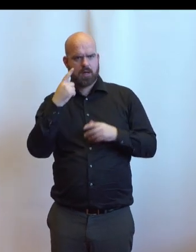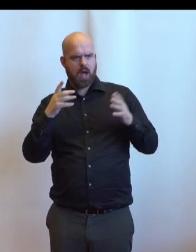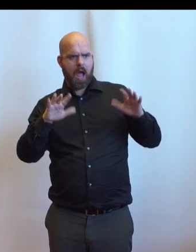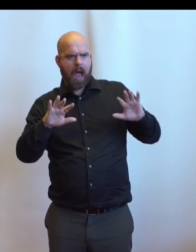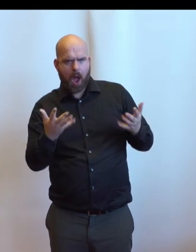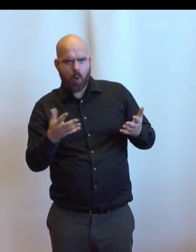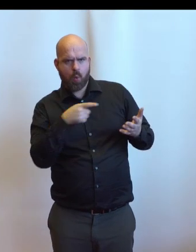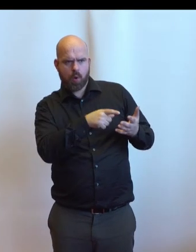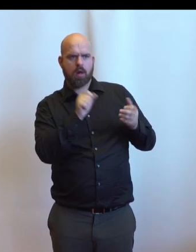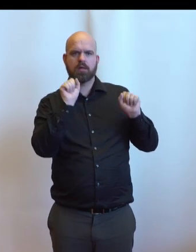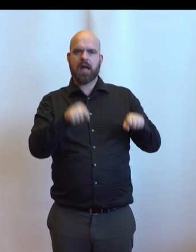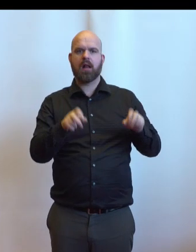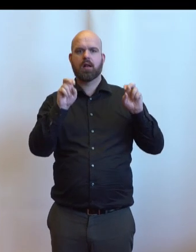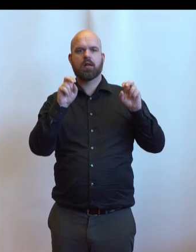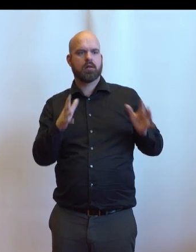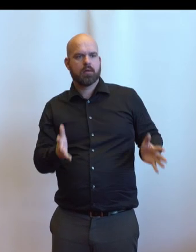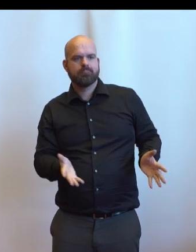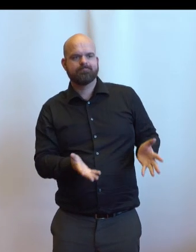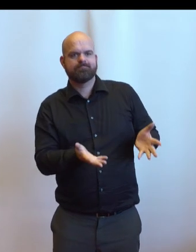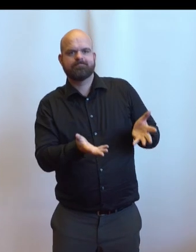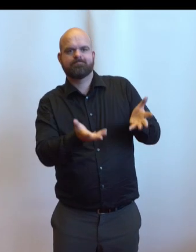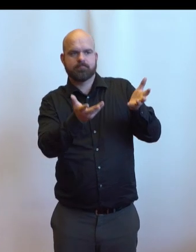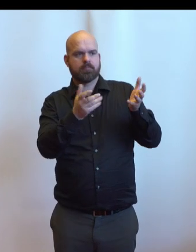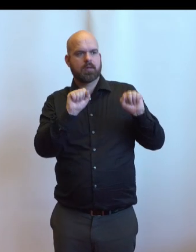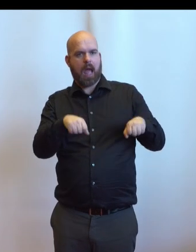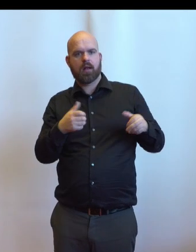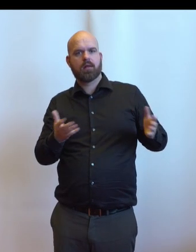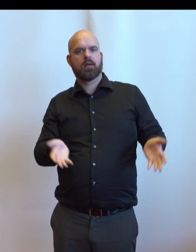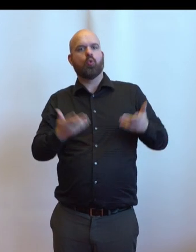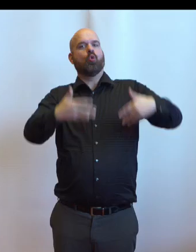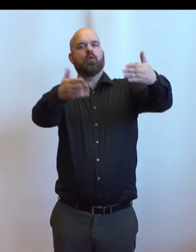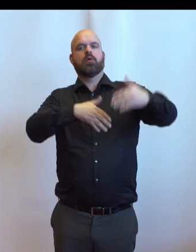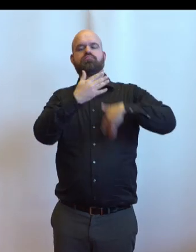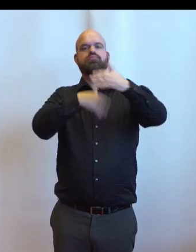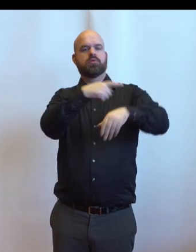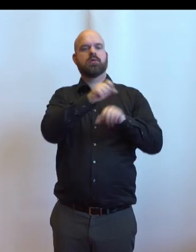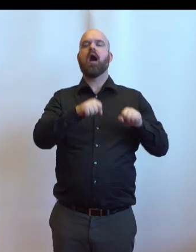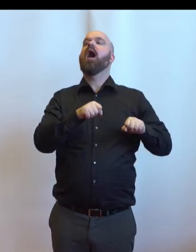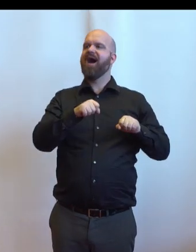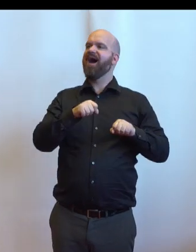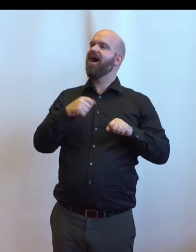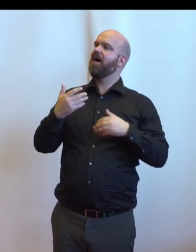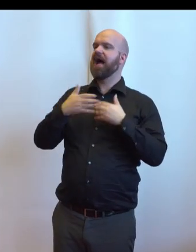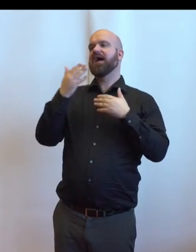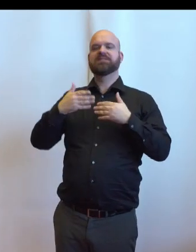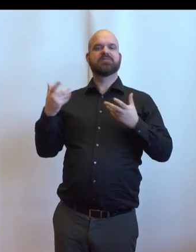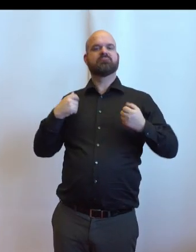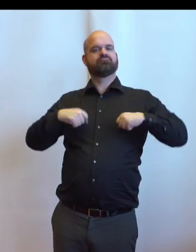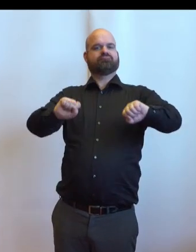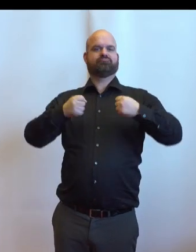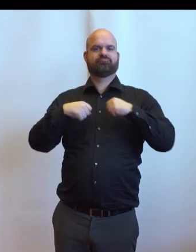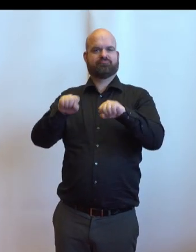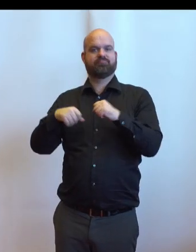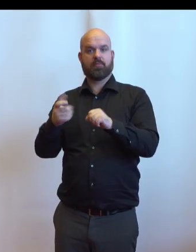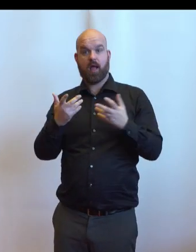bunch of services and so on around that. Next slide, please. Well, we're defining accessibility